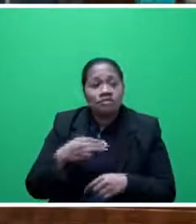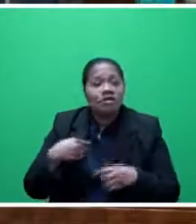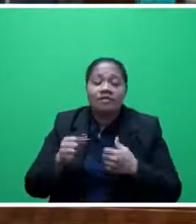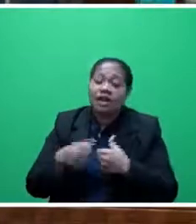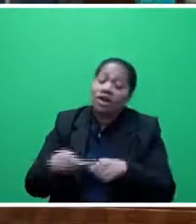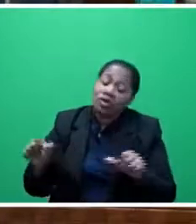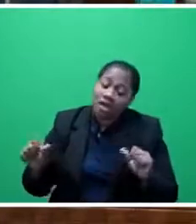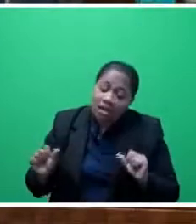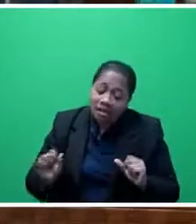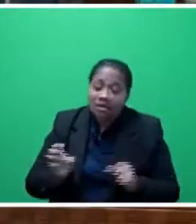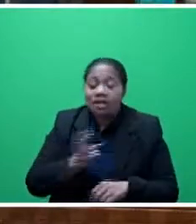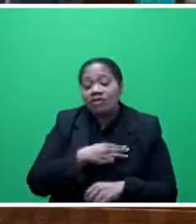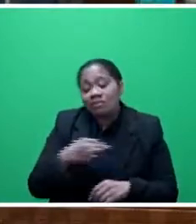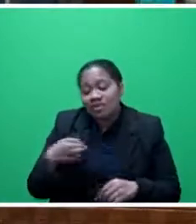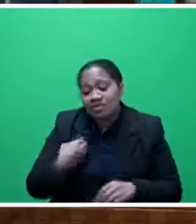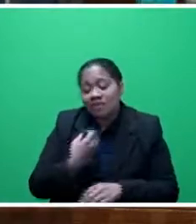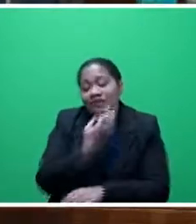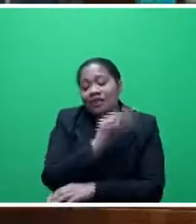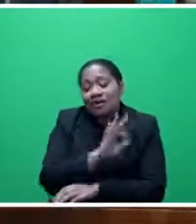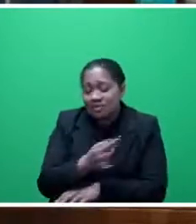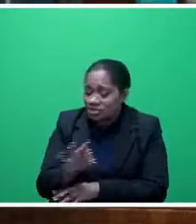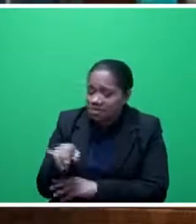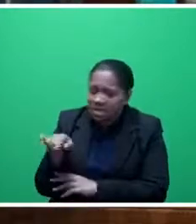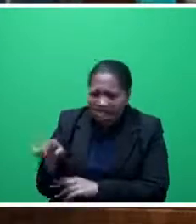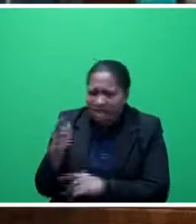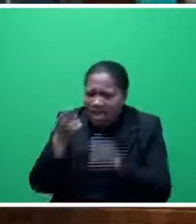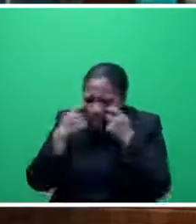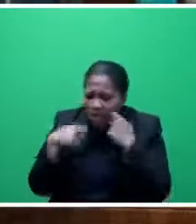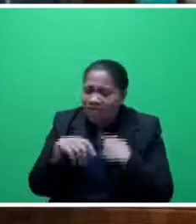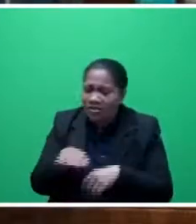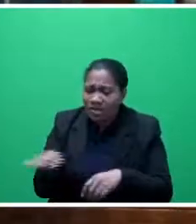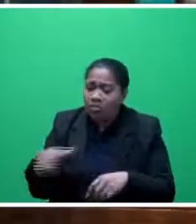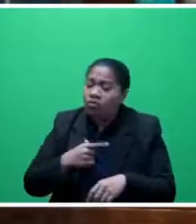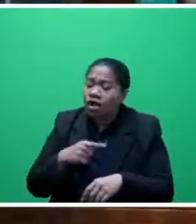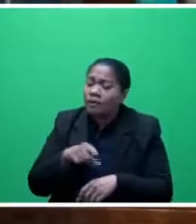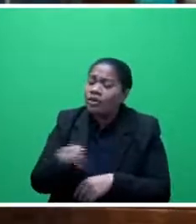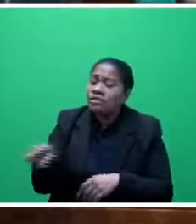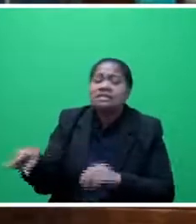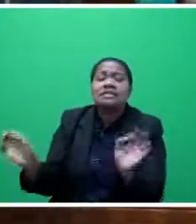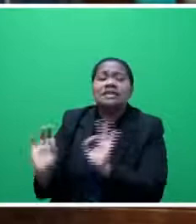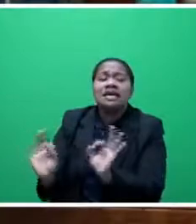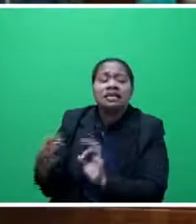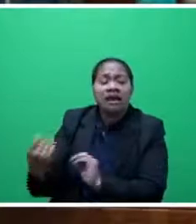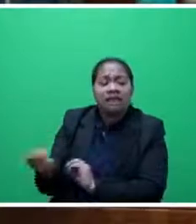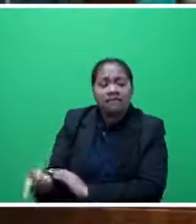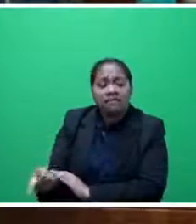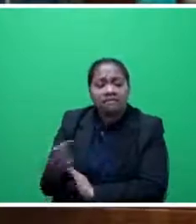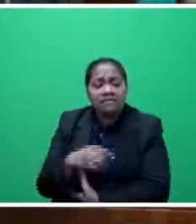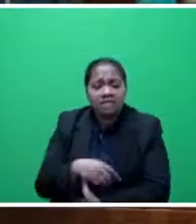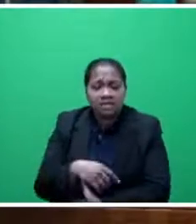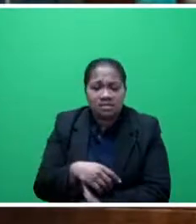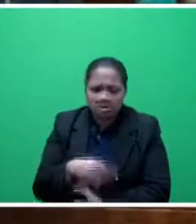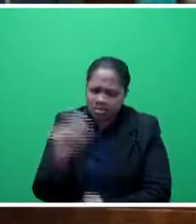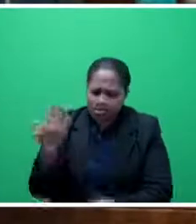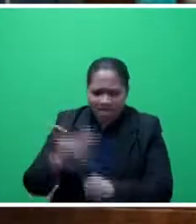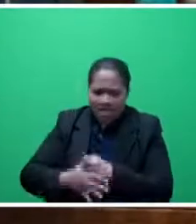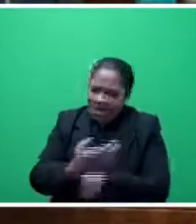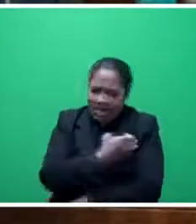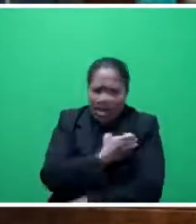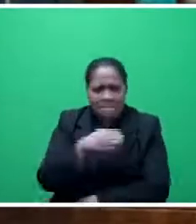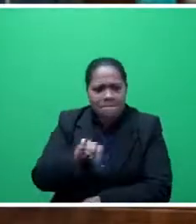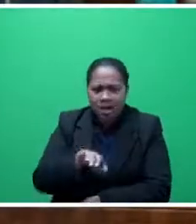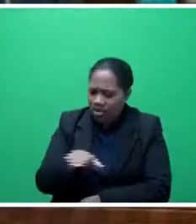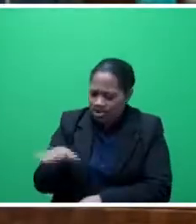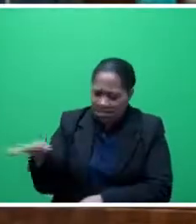I cry for the Ministry of Forestry. Because they had nothing. We did not empower them. Of